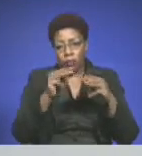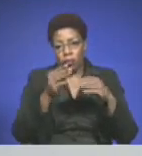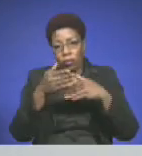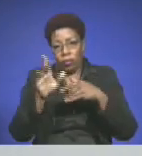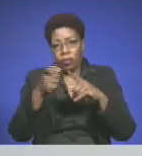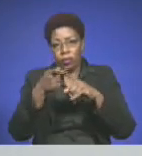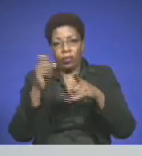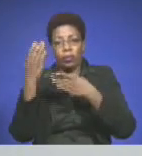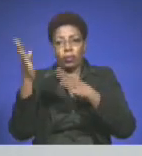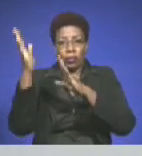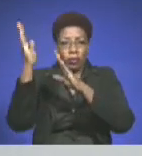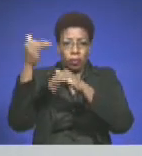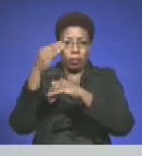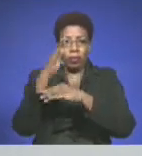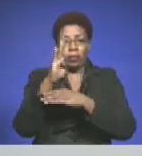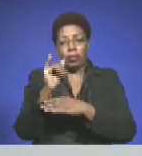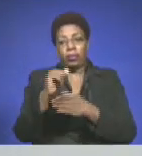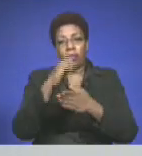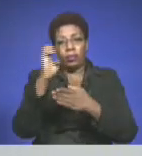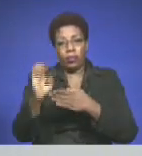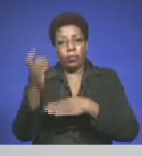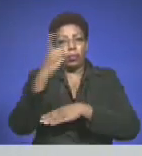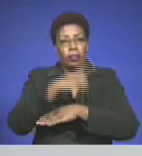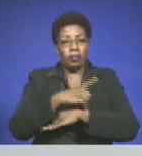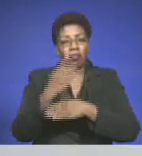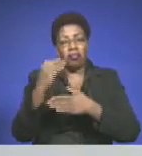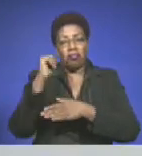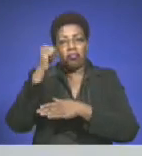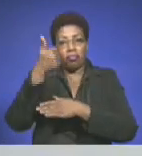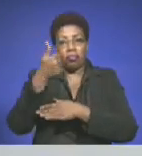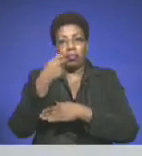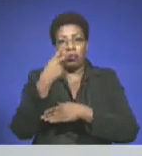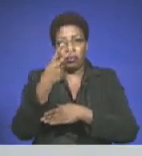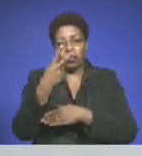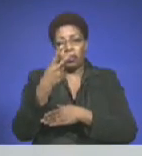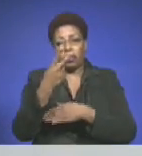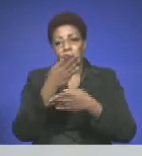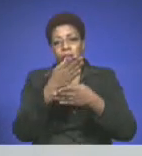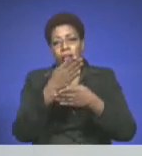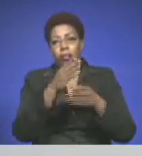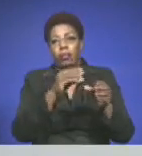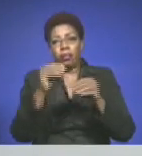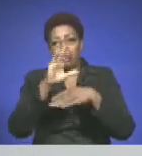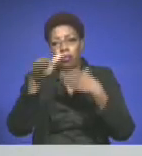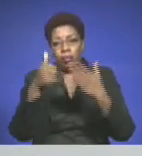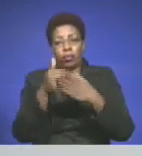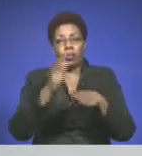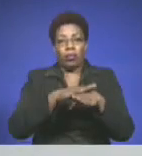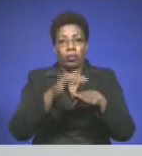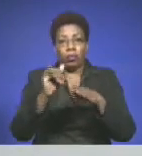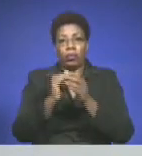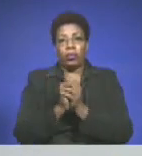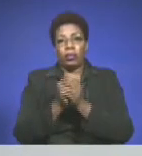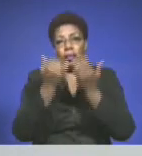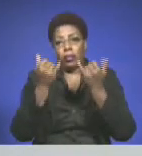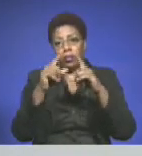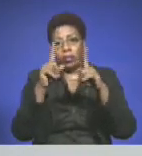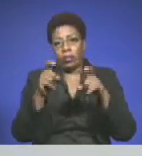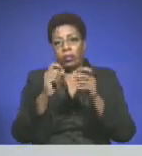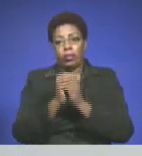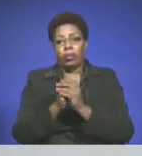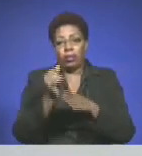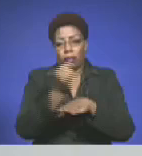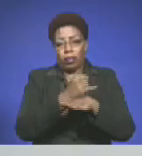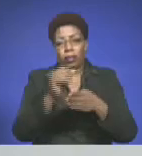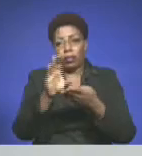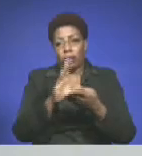Bahamas, and hopefully by the end of the day, tomorrow sometime, we'll be able to lift all of these warnings completely. Now, Basil, will the islands